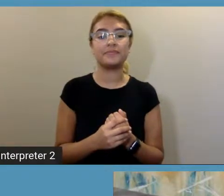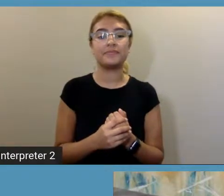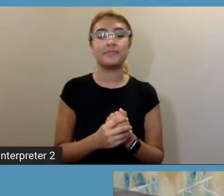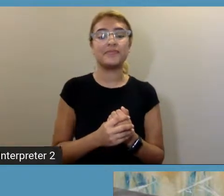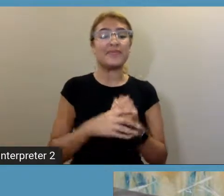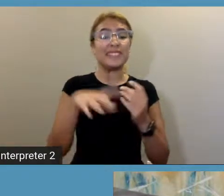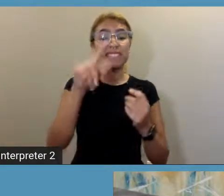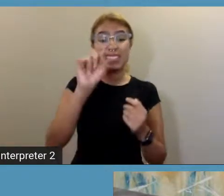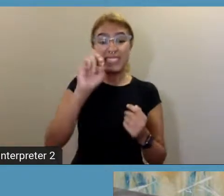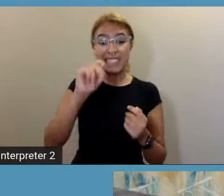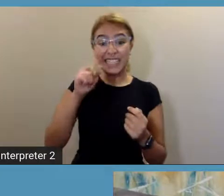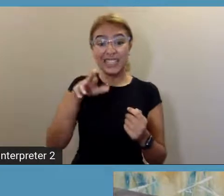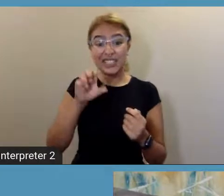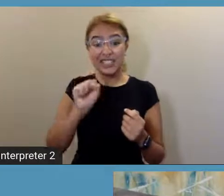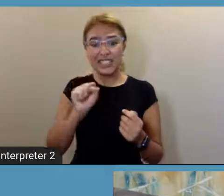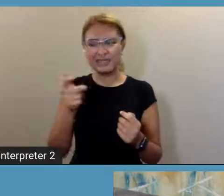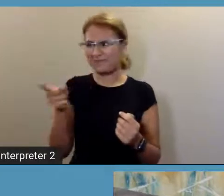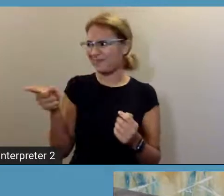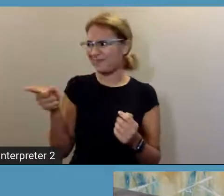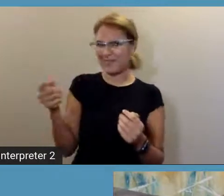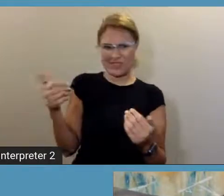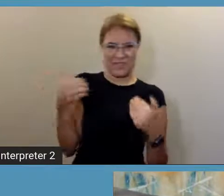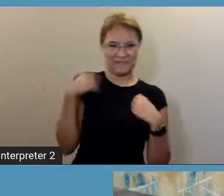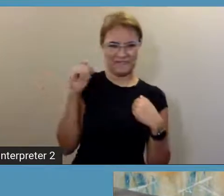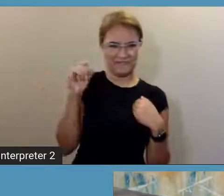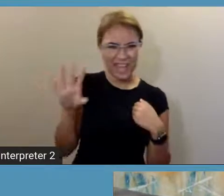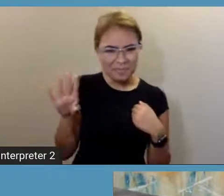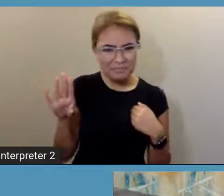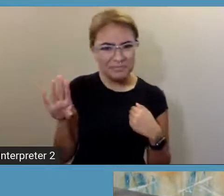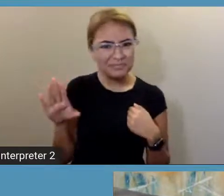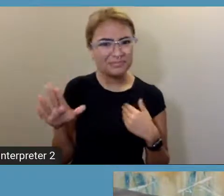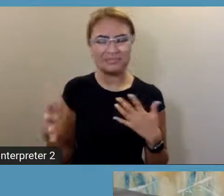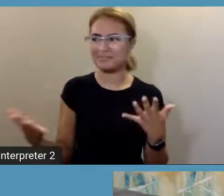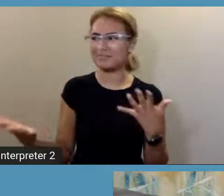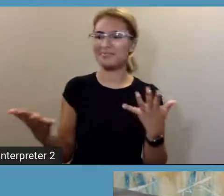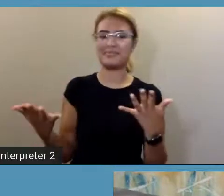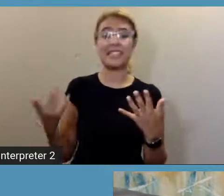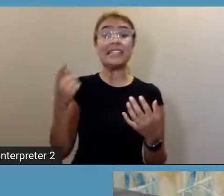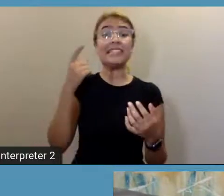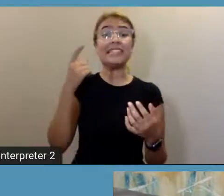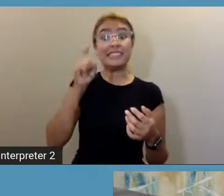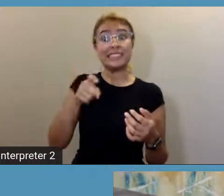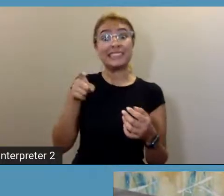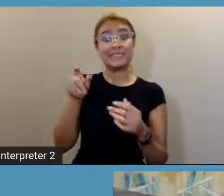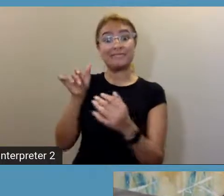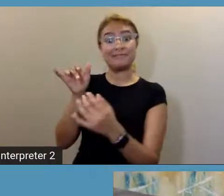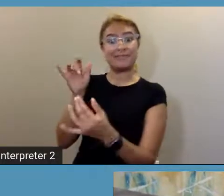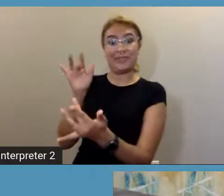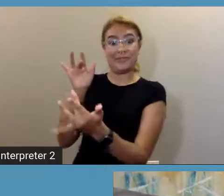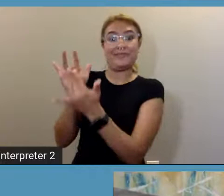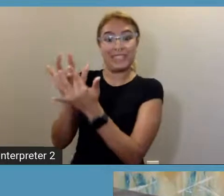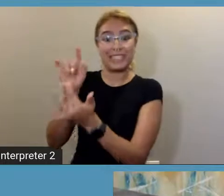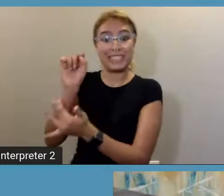teenagers are like, you have a Facebook. So if you want to reach those publics, you need to have